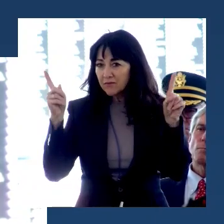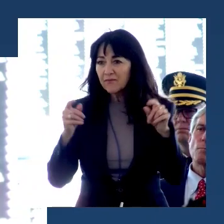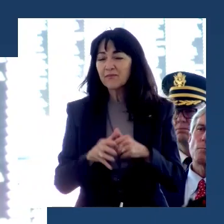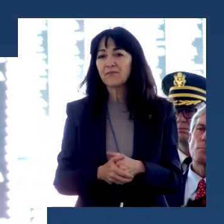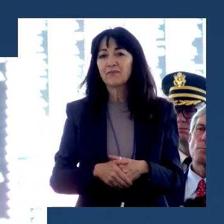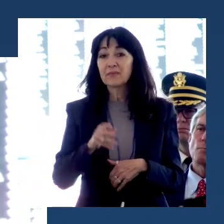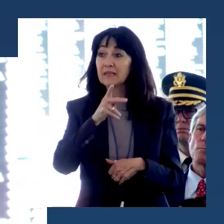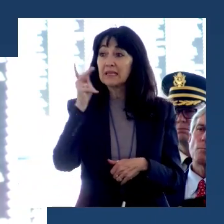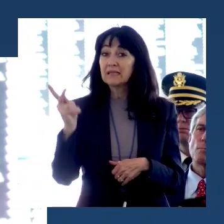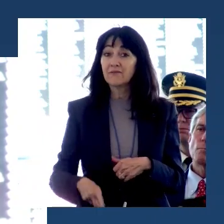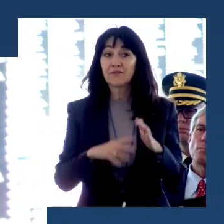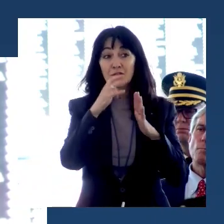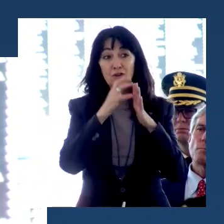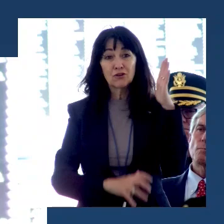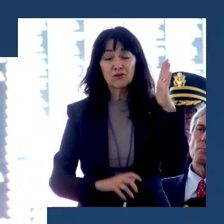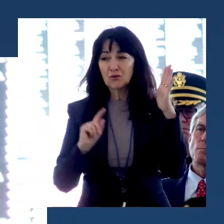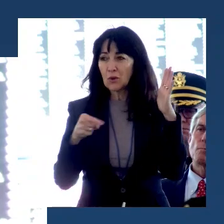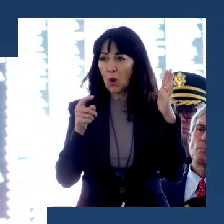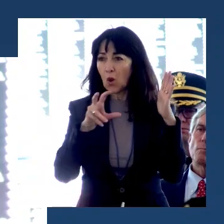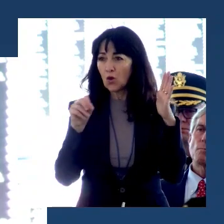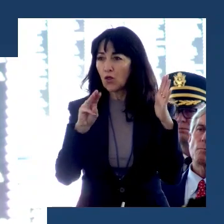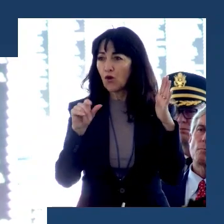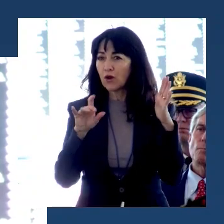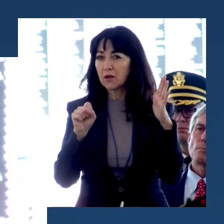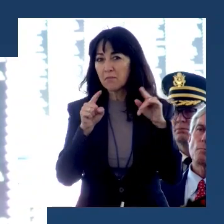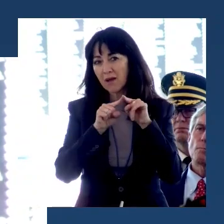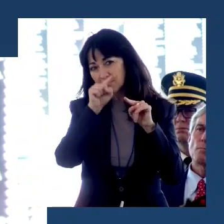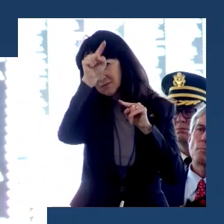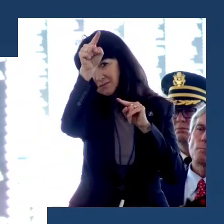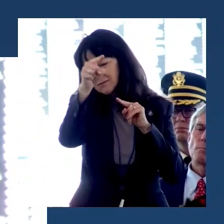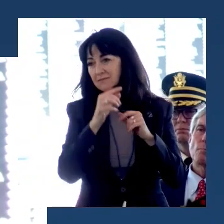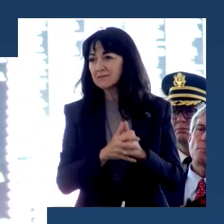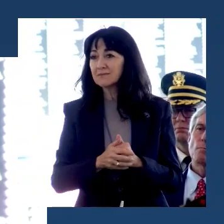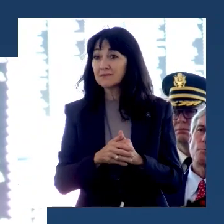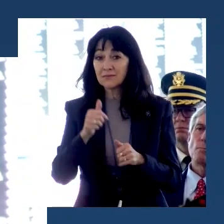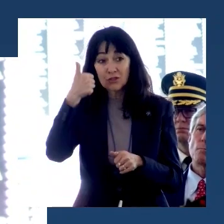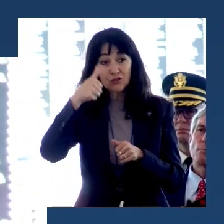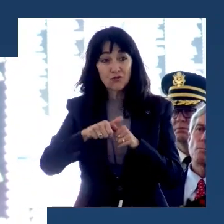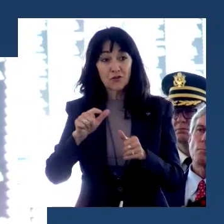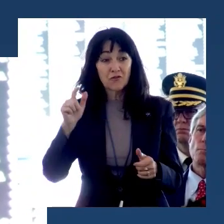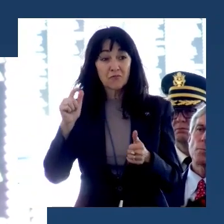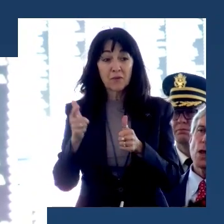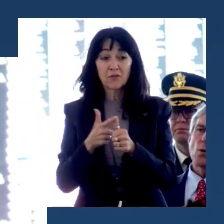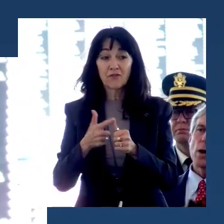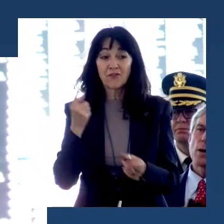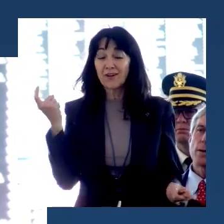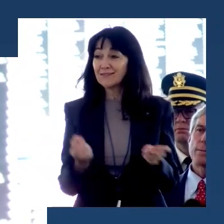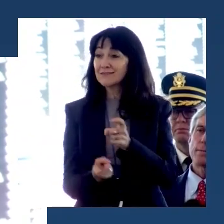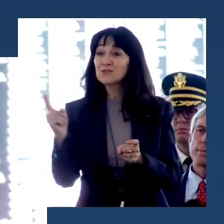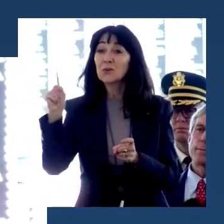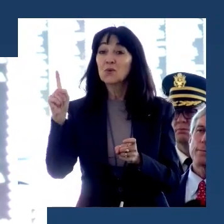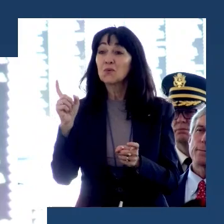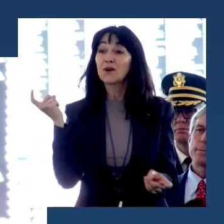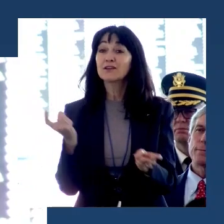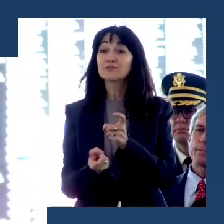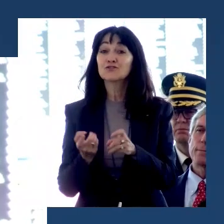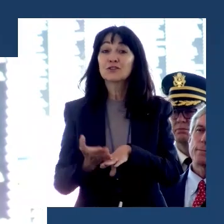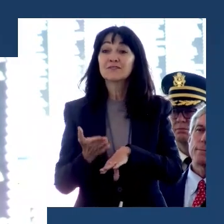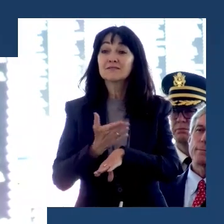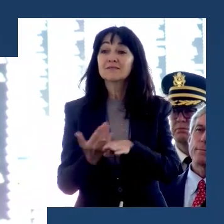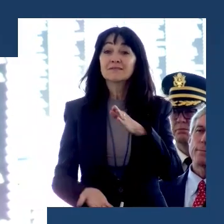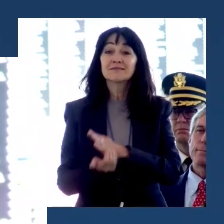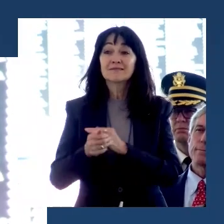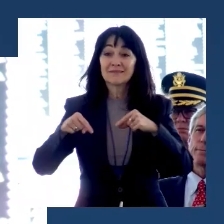up the road, about 30 miles up the road, and ratified. Remember where this first ratified? In the state of Delaware, just down the road,